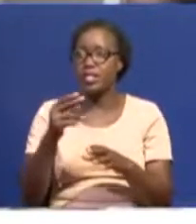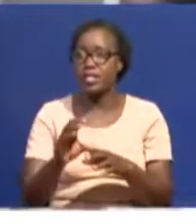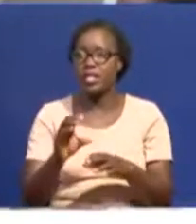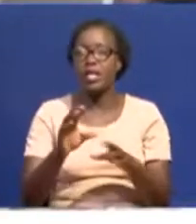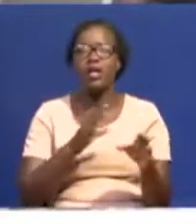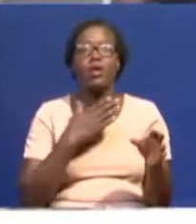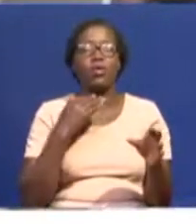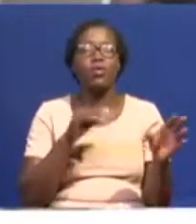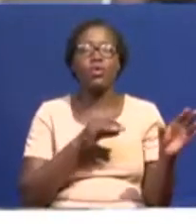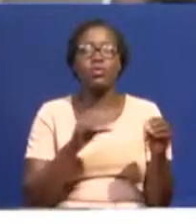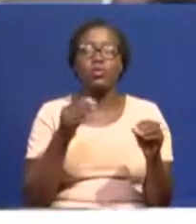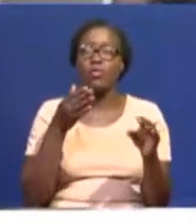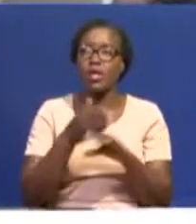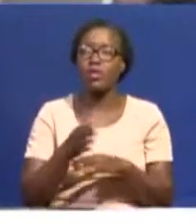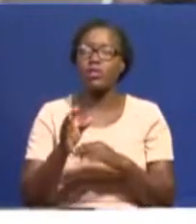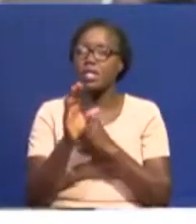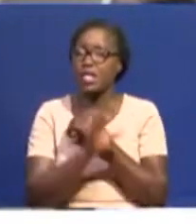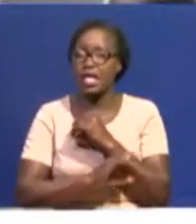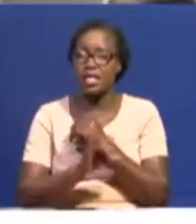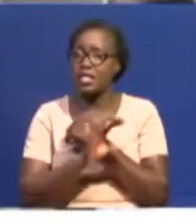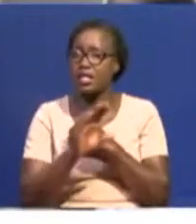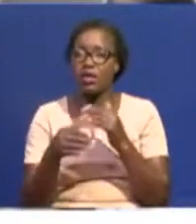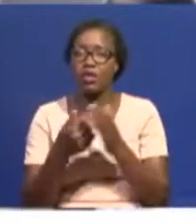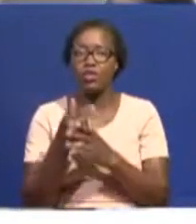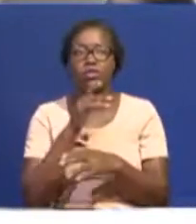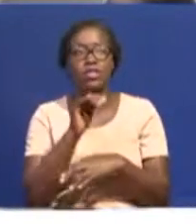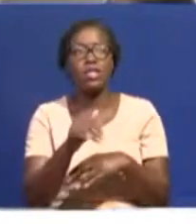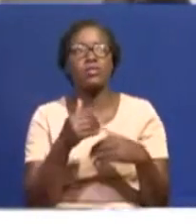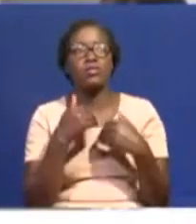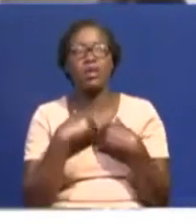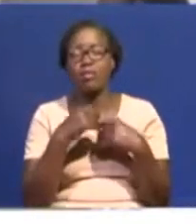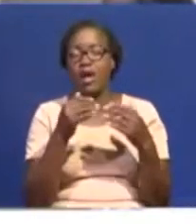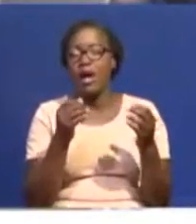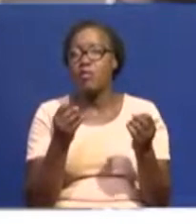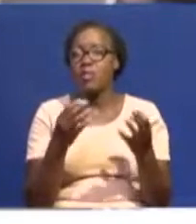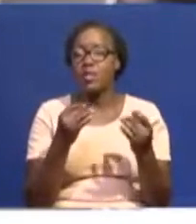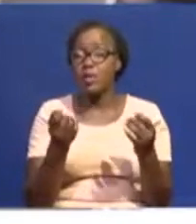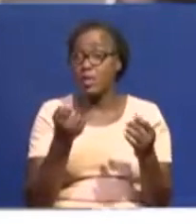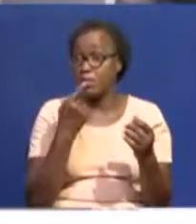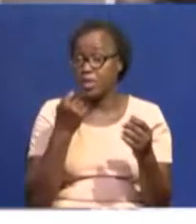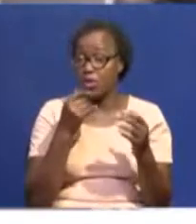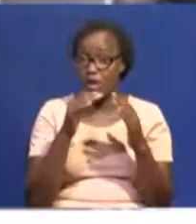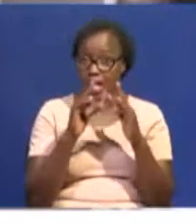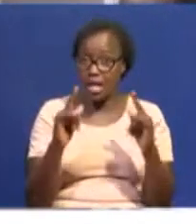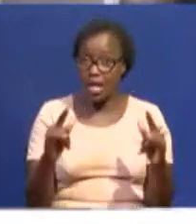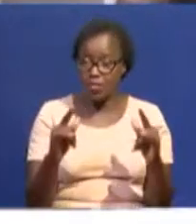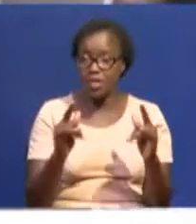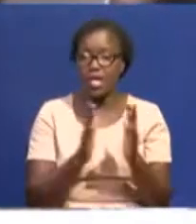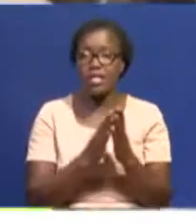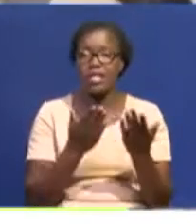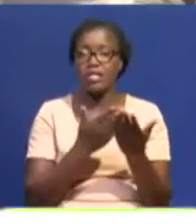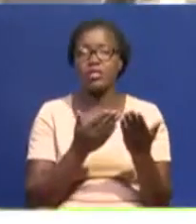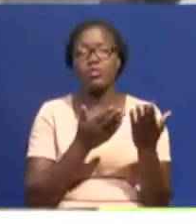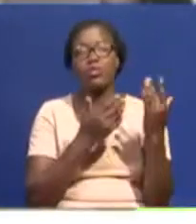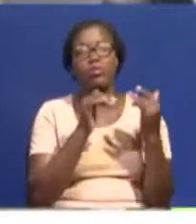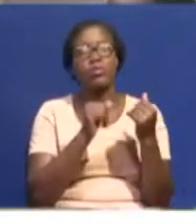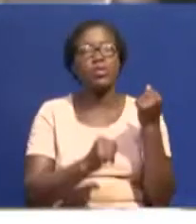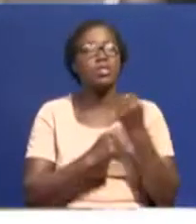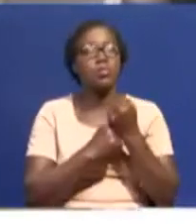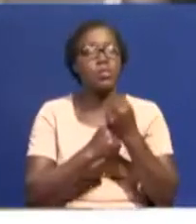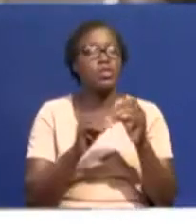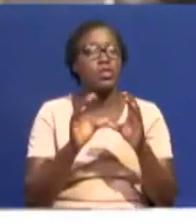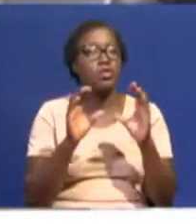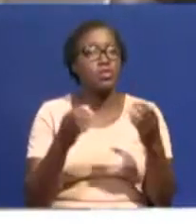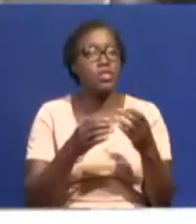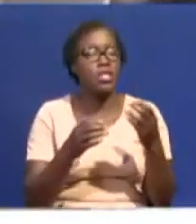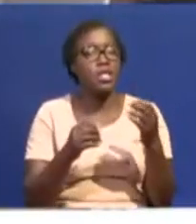move across the entire country so that we can have a series of these medical camps. And this, we hope, will support the community,